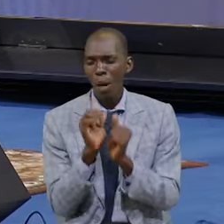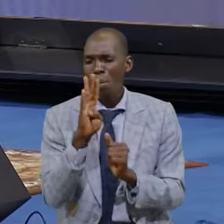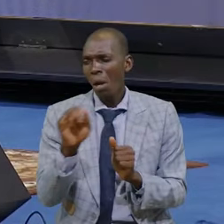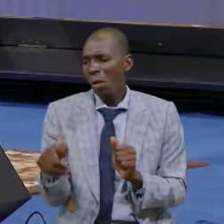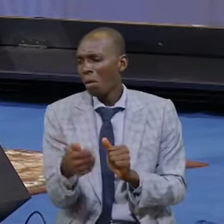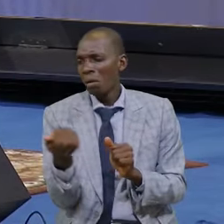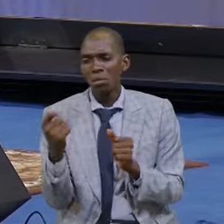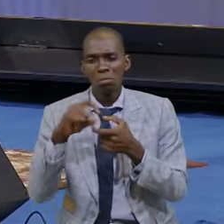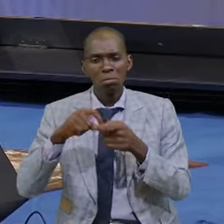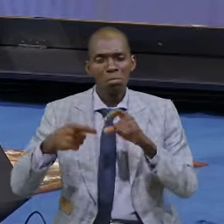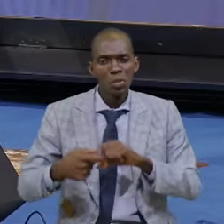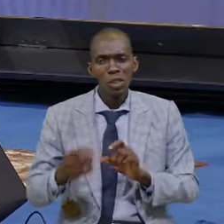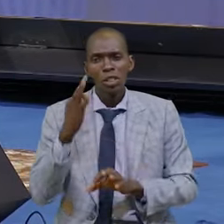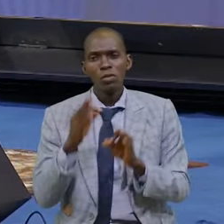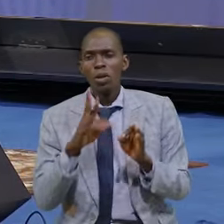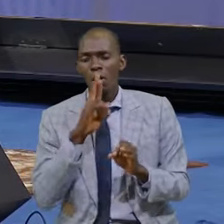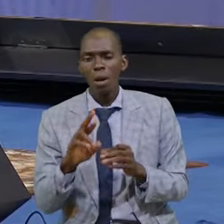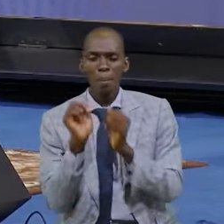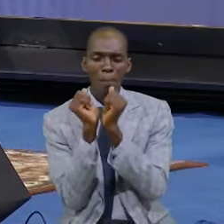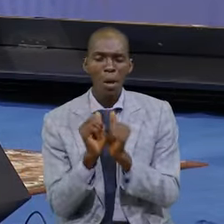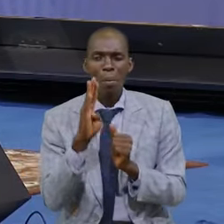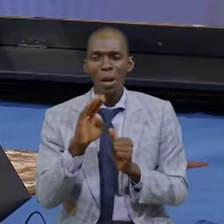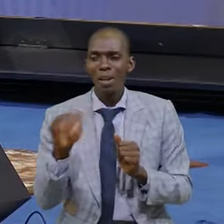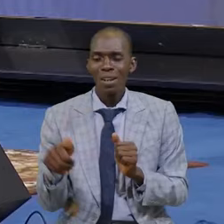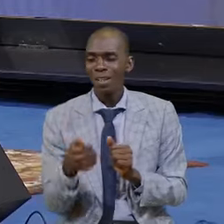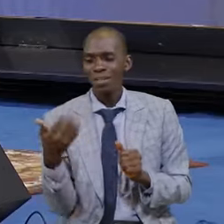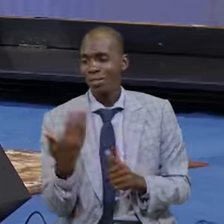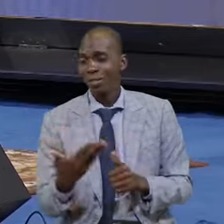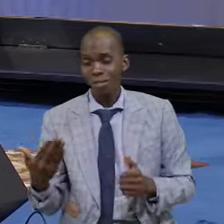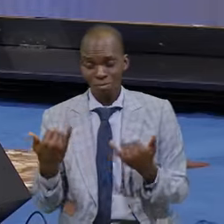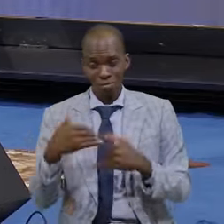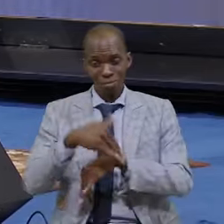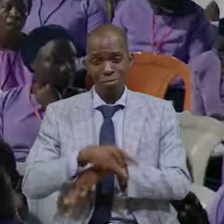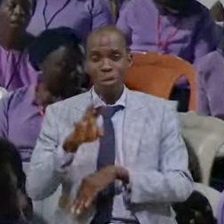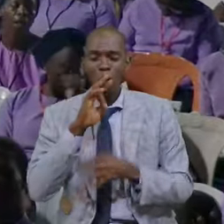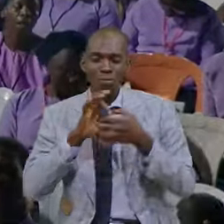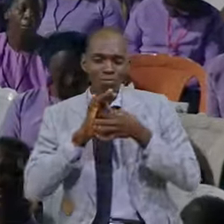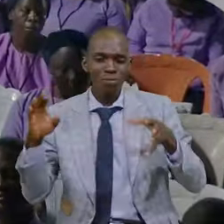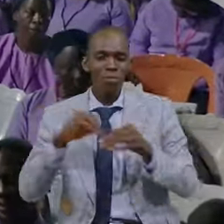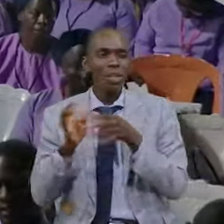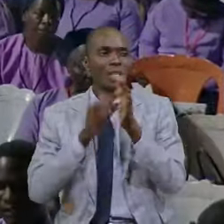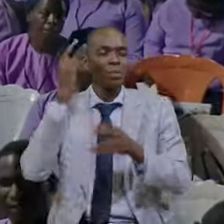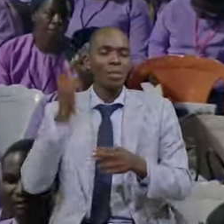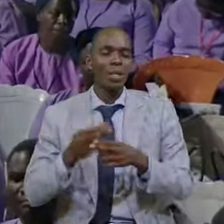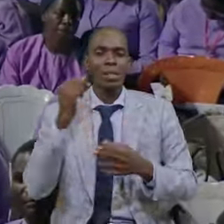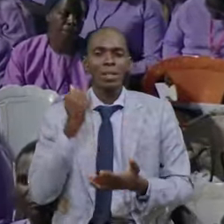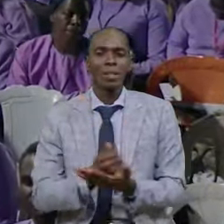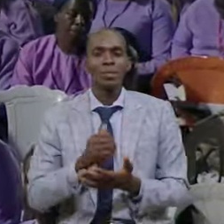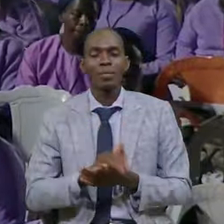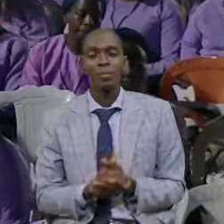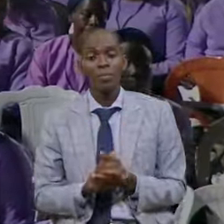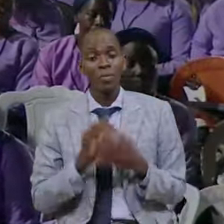are bound by any shackle, tonight you are loosed in Jesus' name.